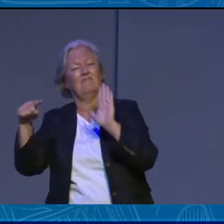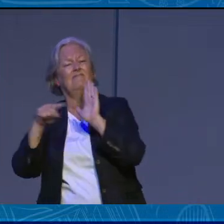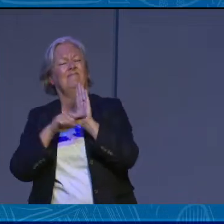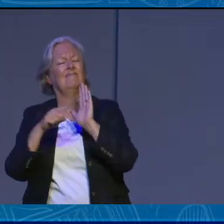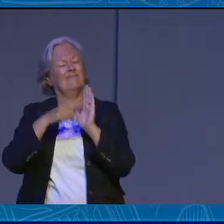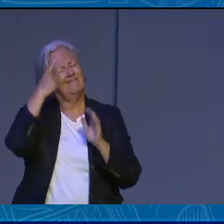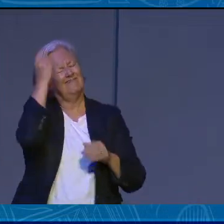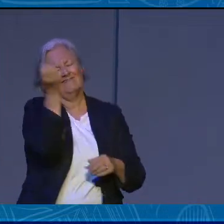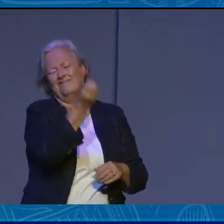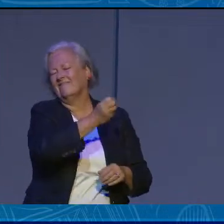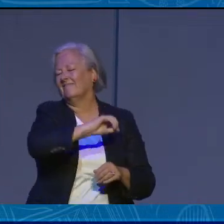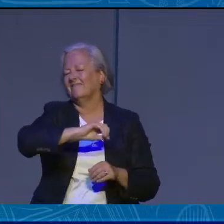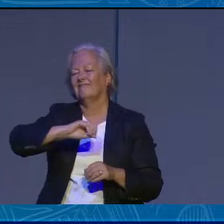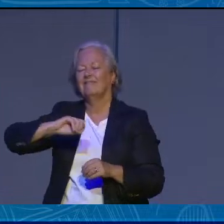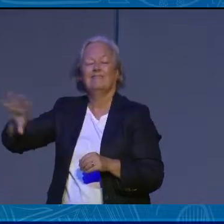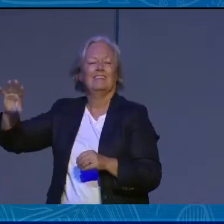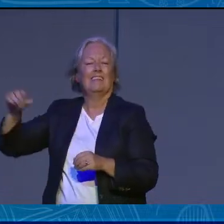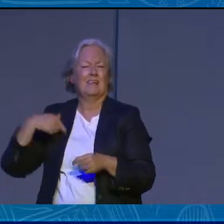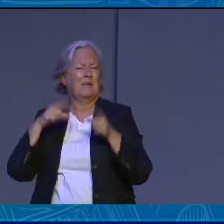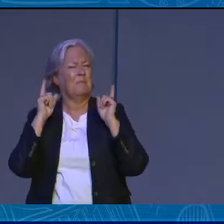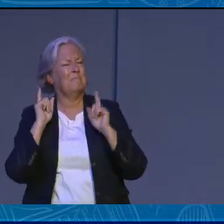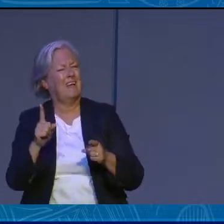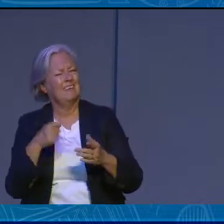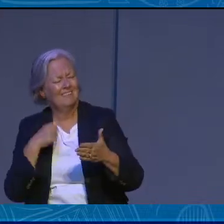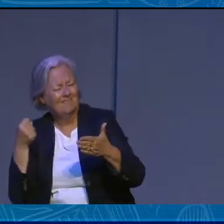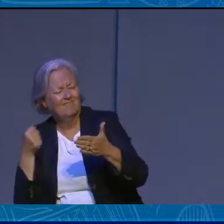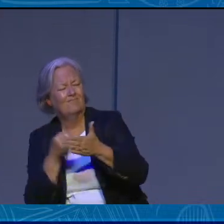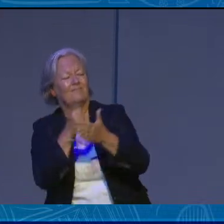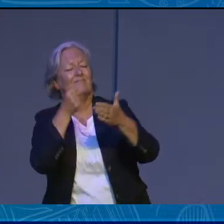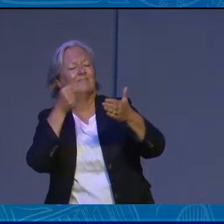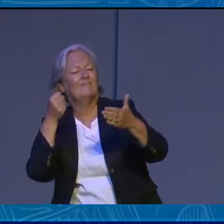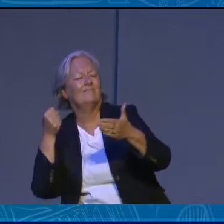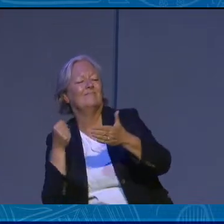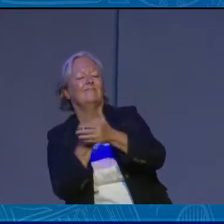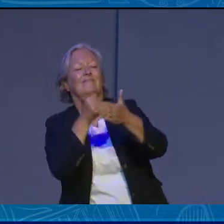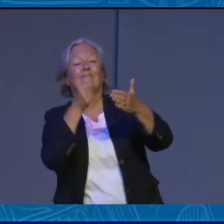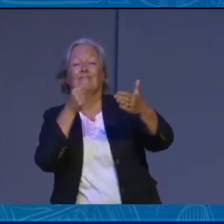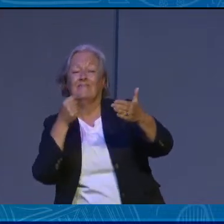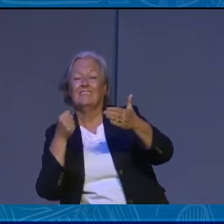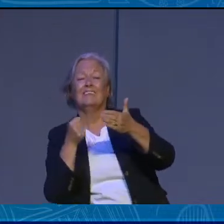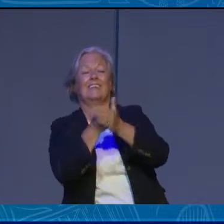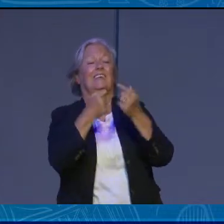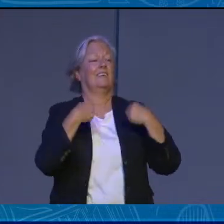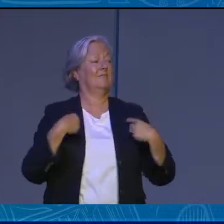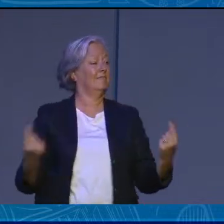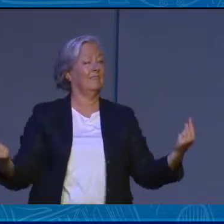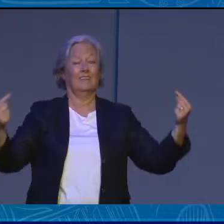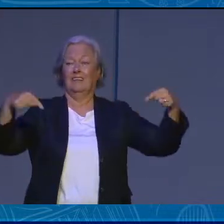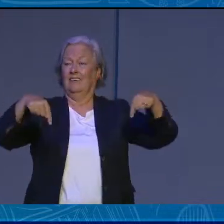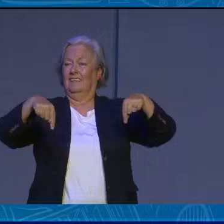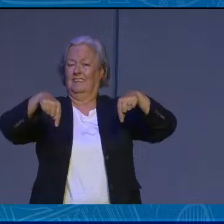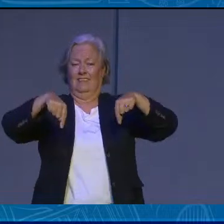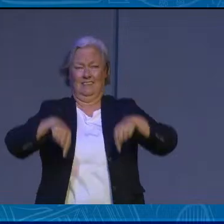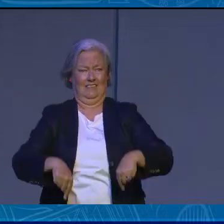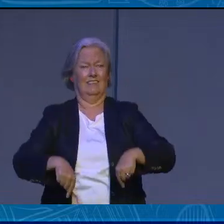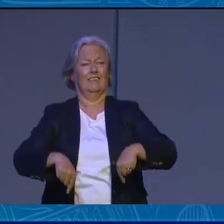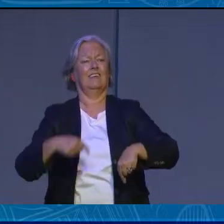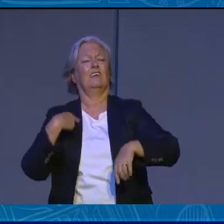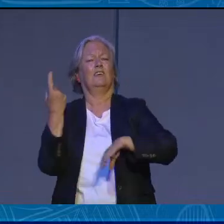reason to fight and never walk away. So here I am,